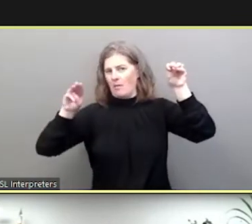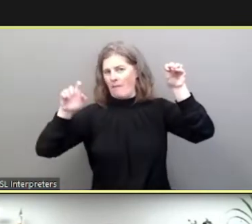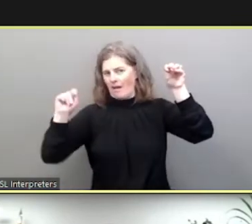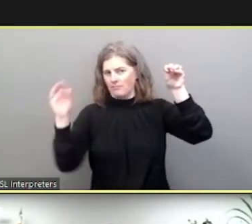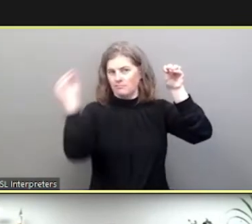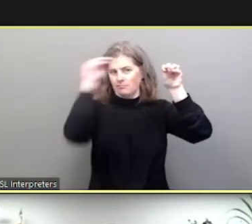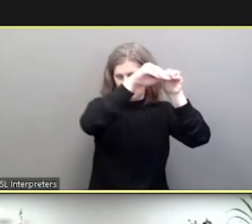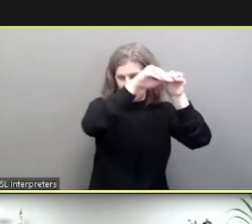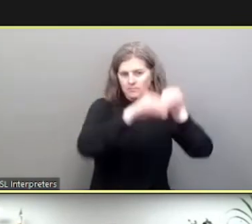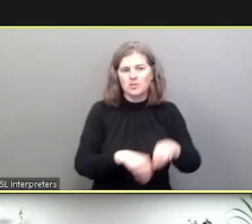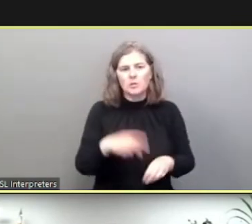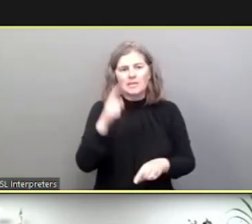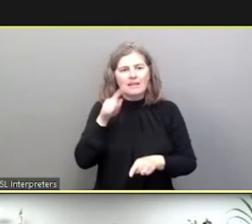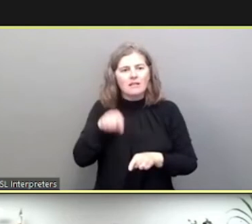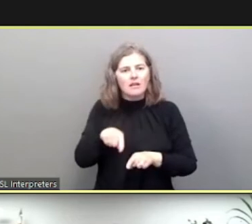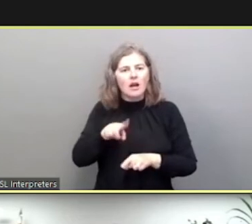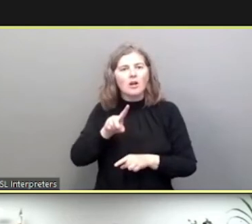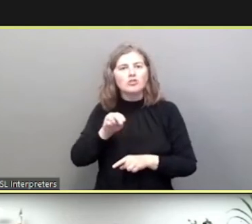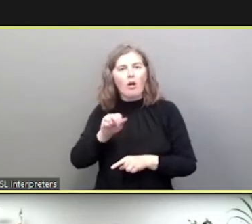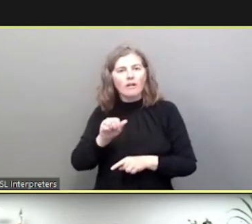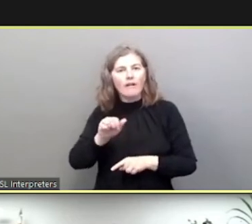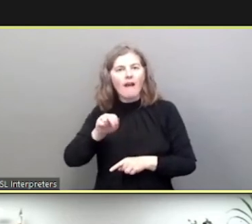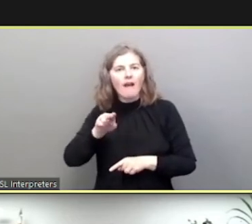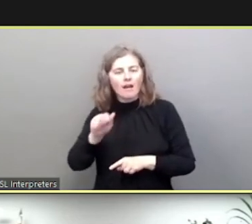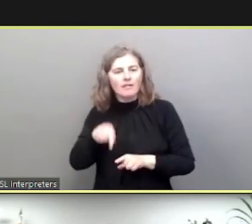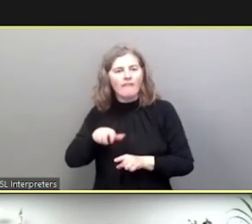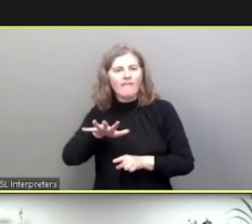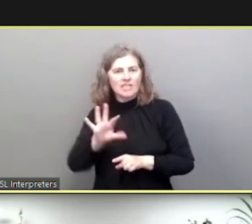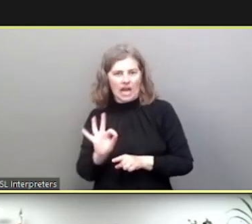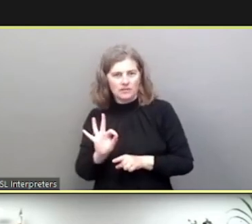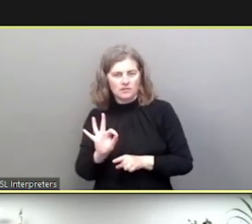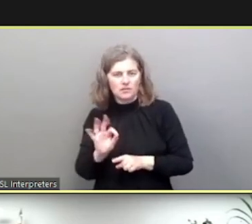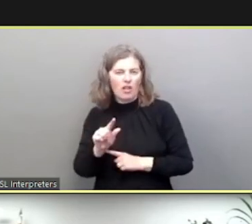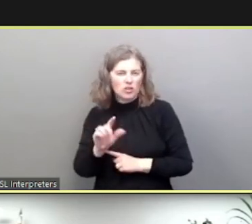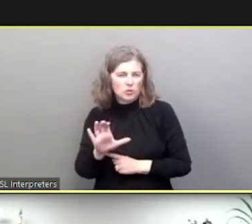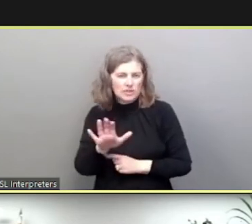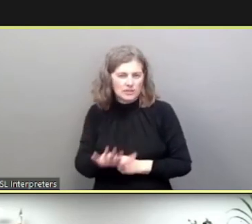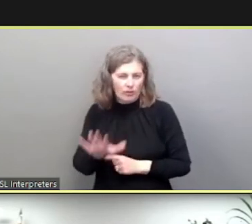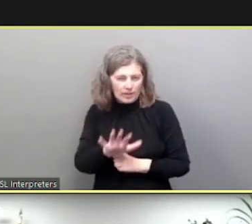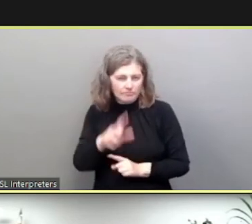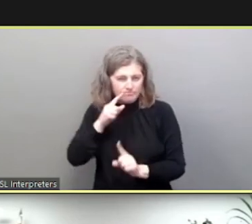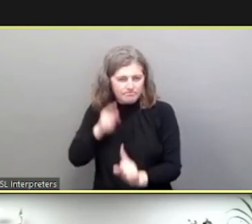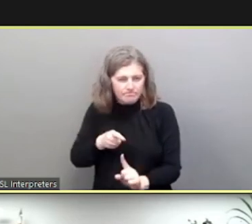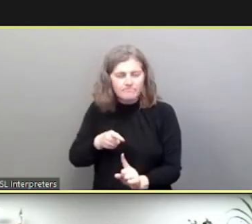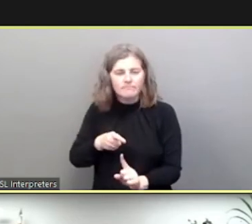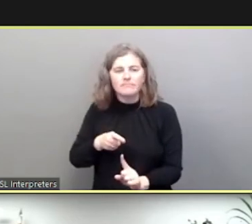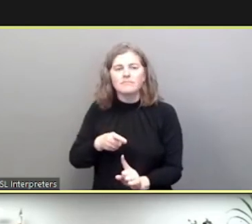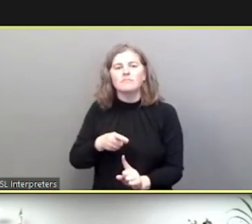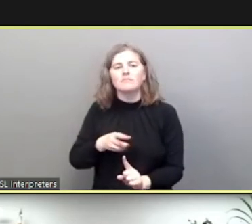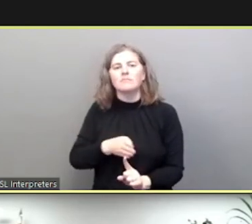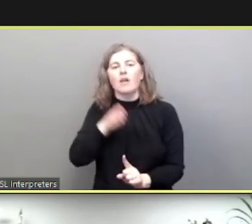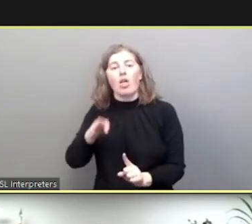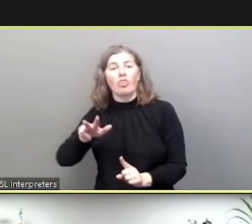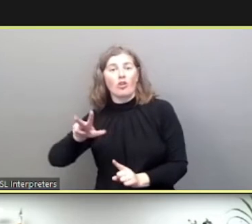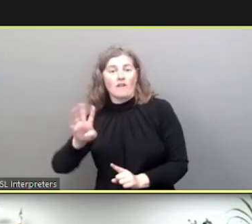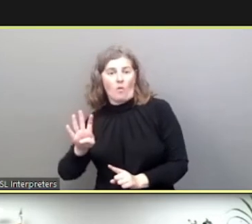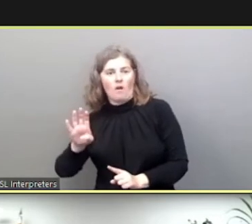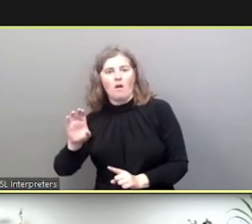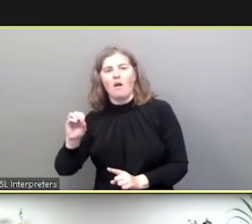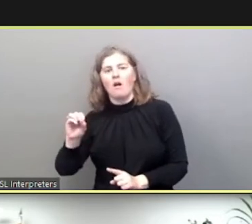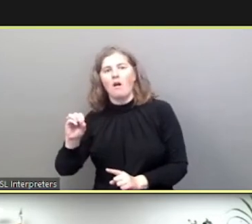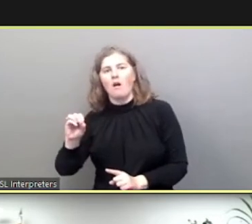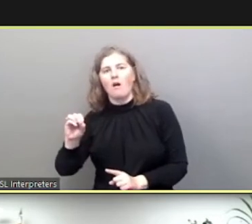you can see 59 here in Las Cruces, specifically to your question, 34 in Otero